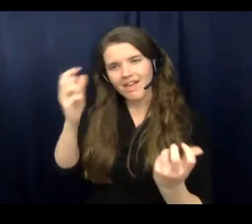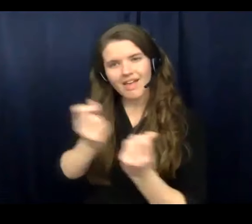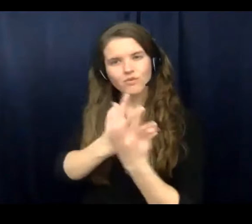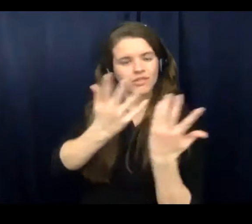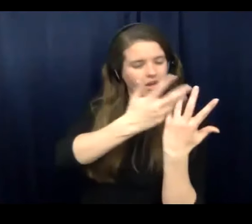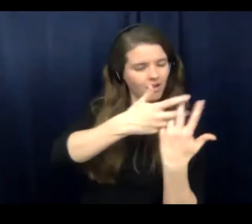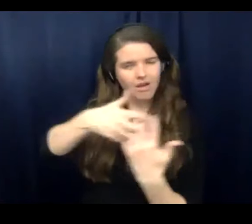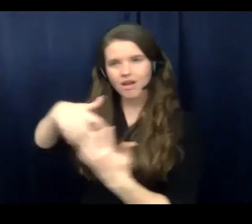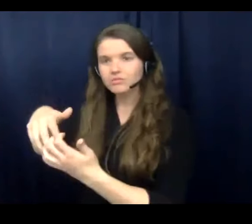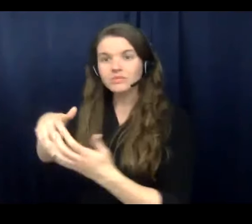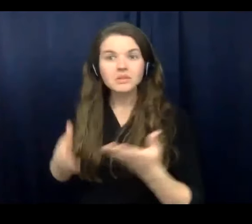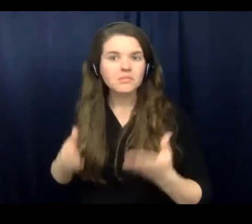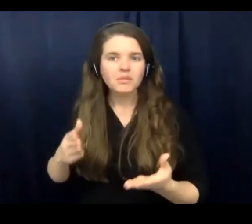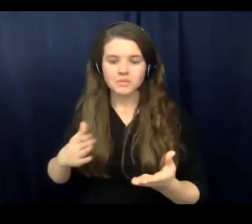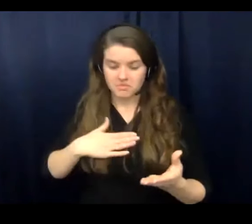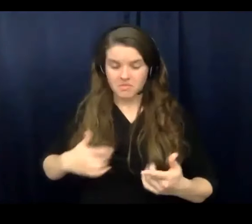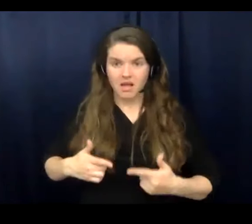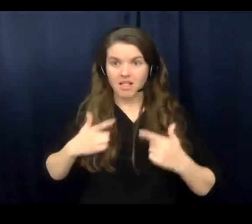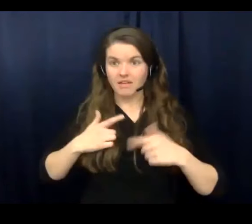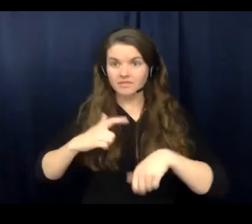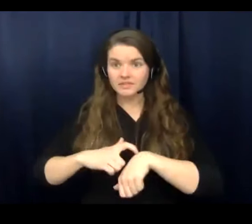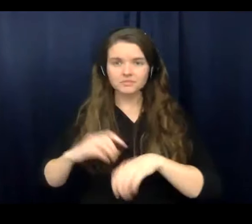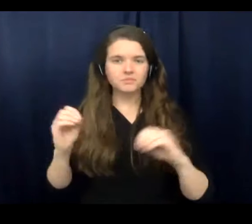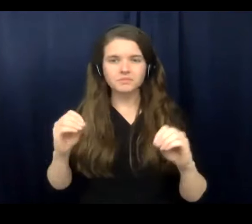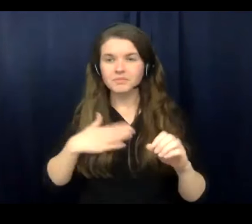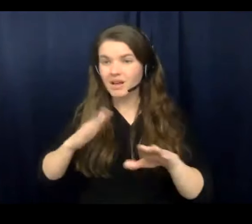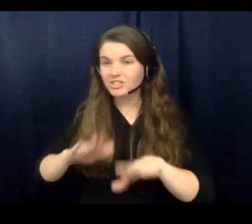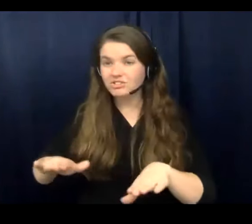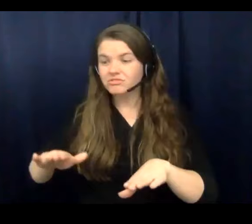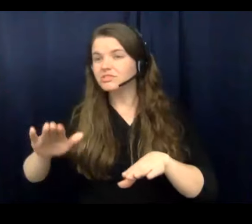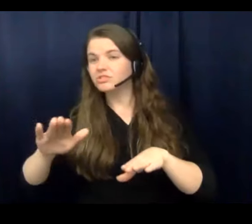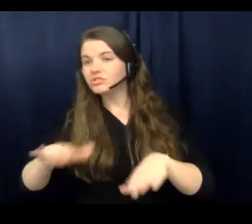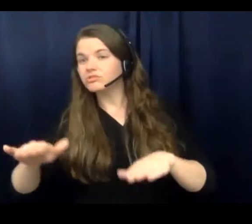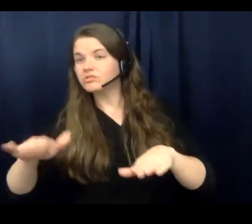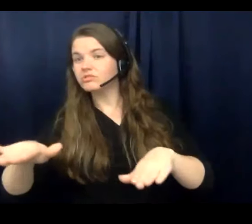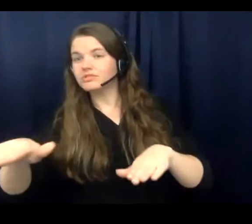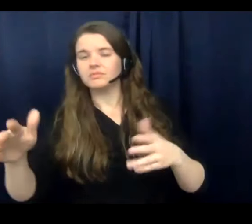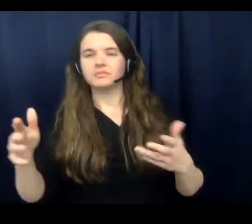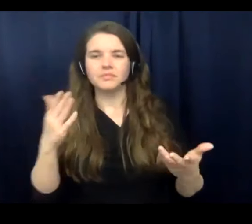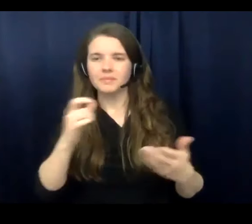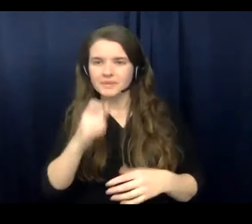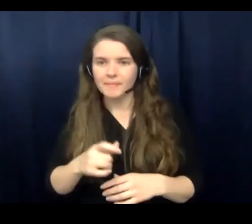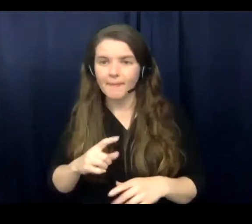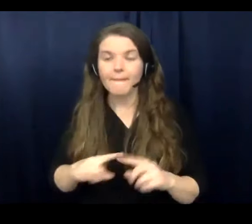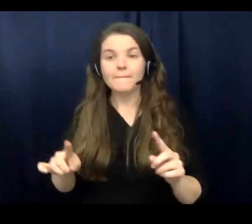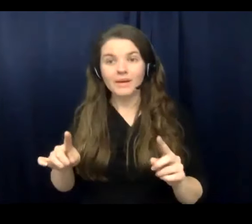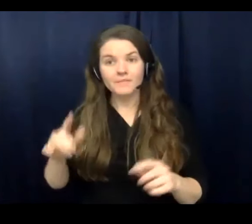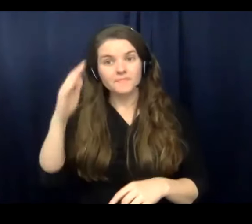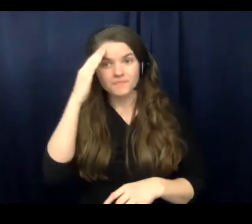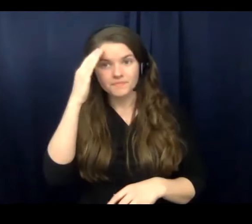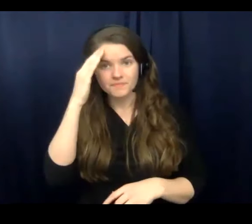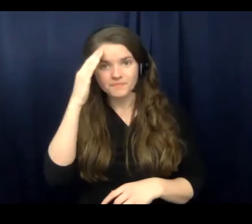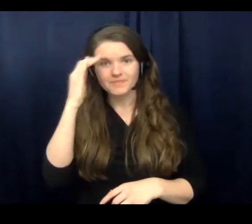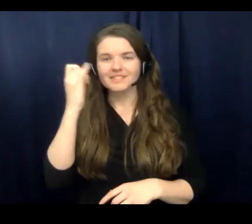Oh, it may not be in our lifetime. It may not be in our children or children's children's lifetime, but it could be. Who knows? But we know this. When the King